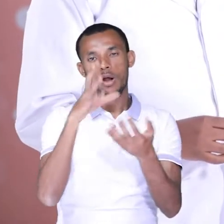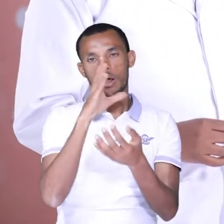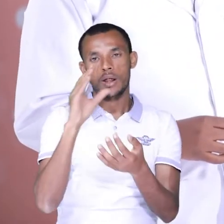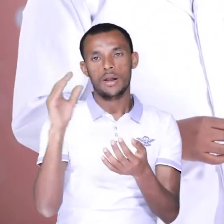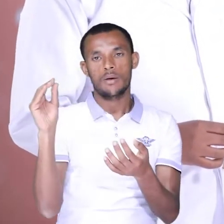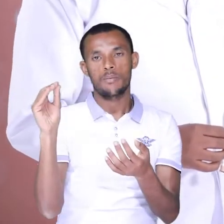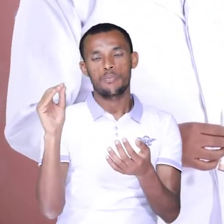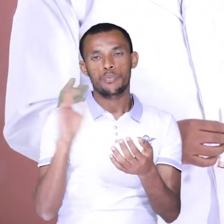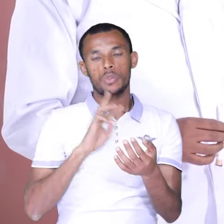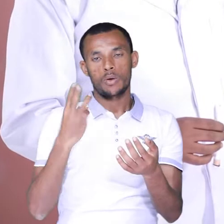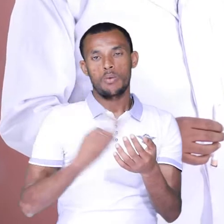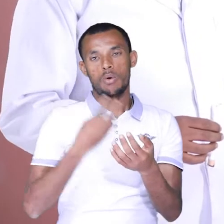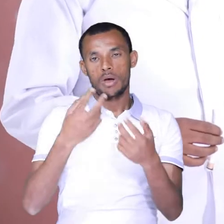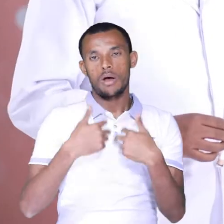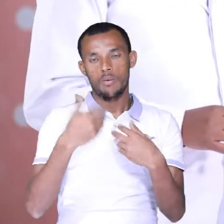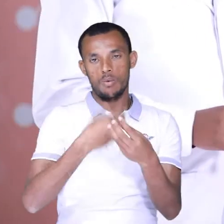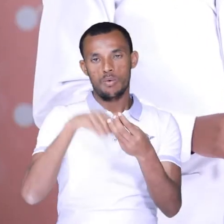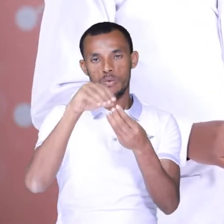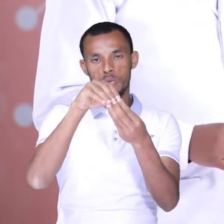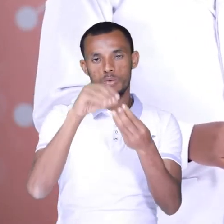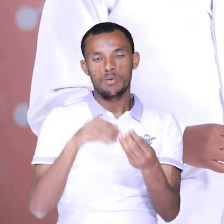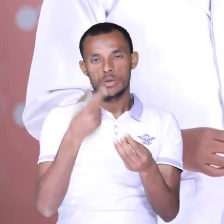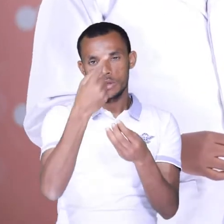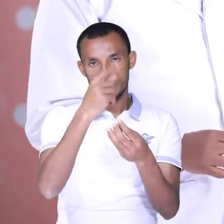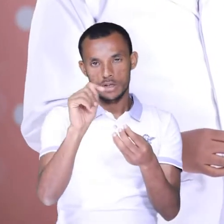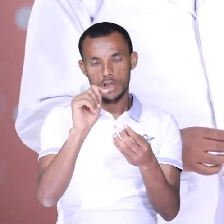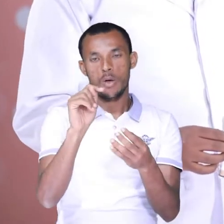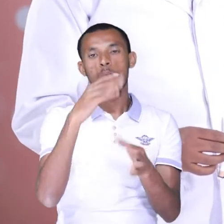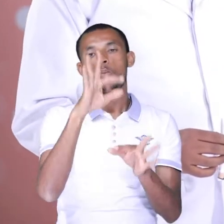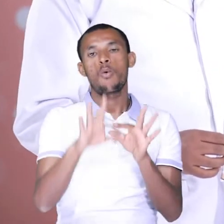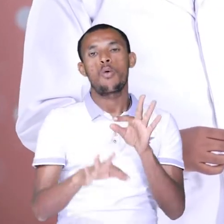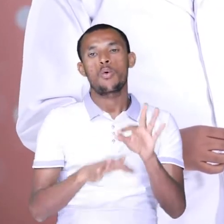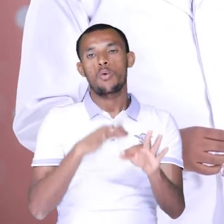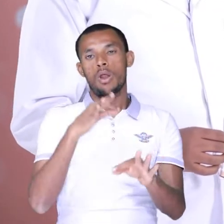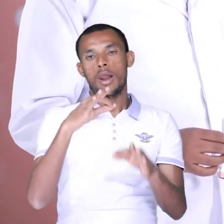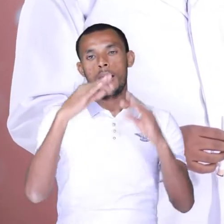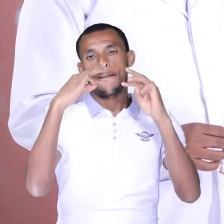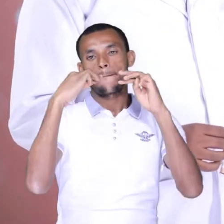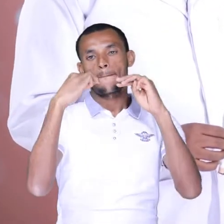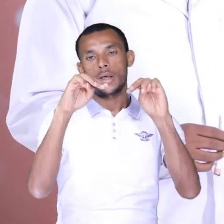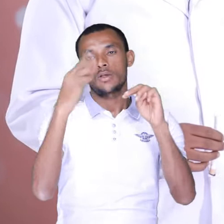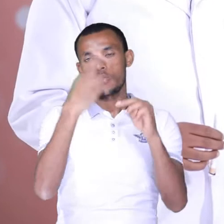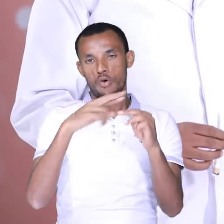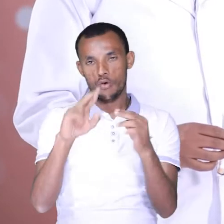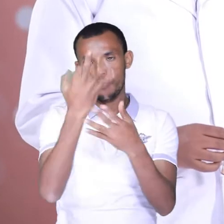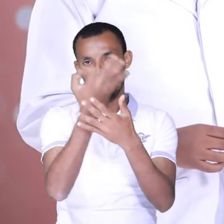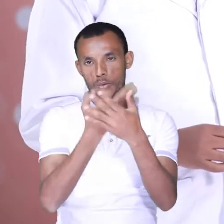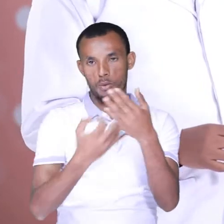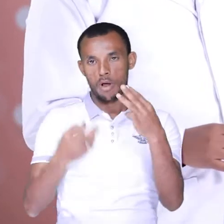and we can have also the molecular mass or formula mass of a